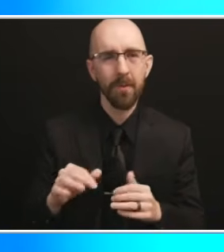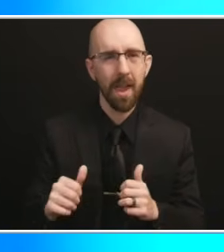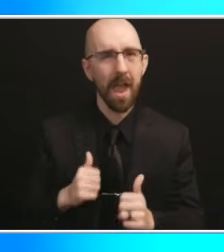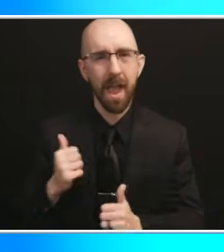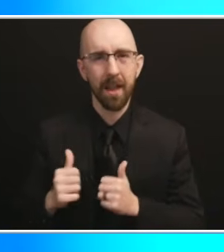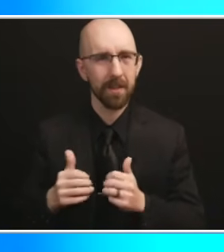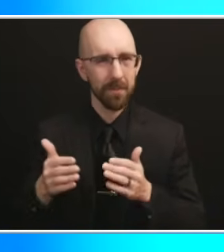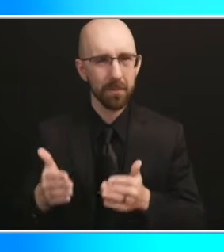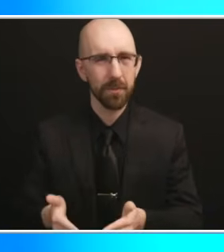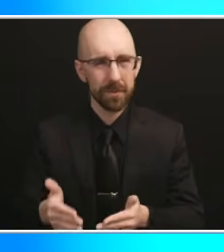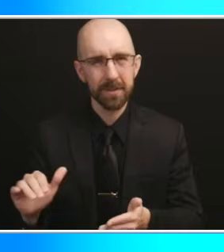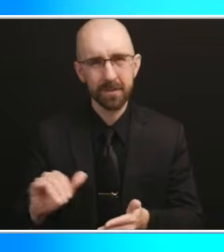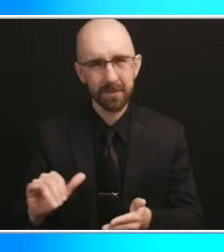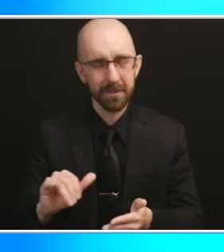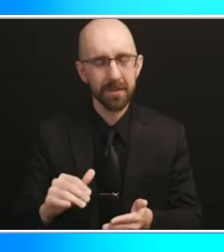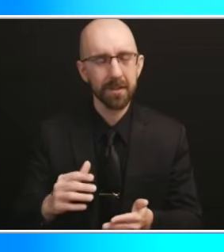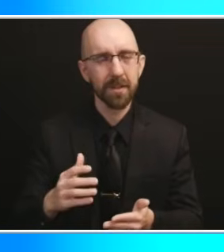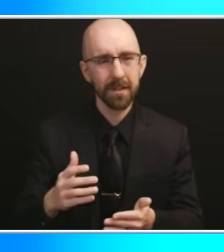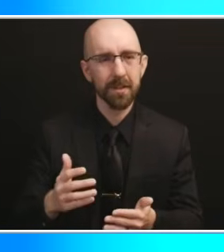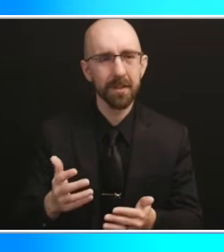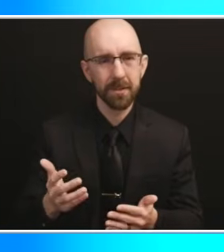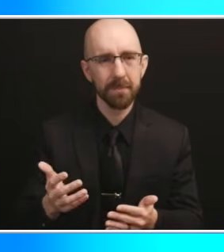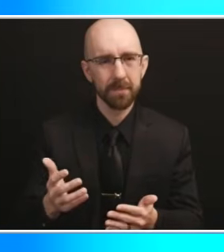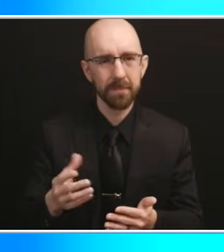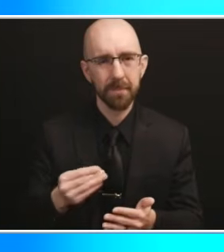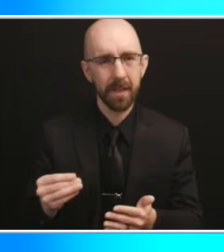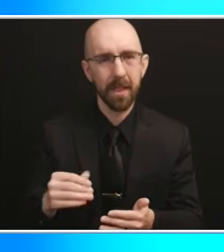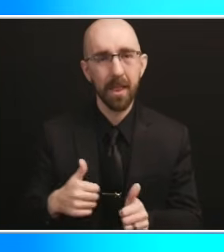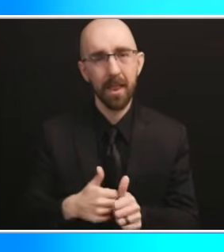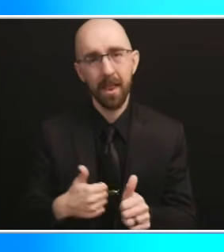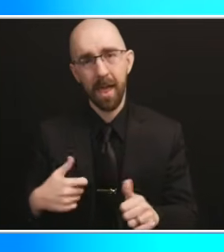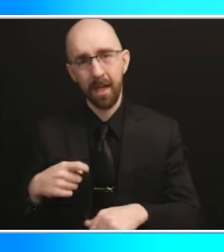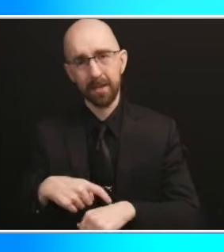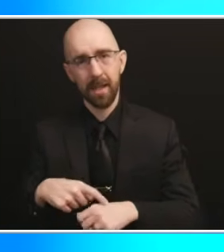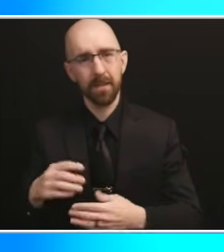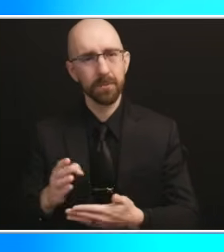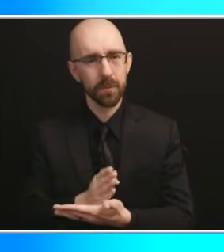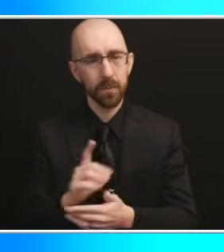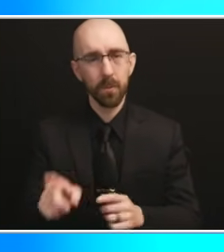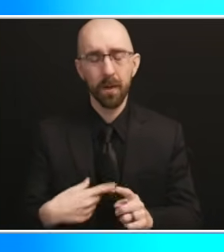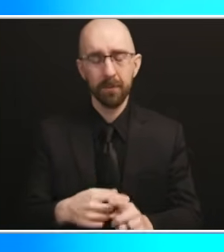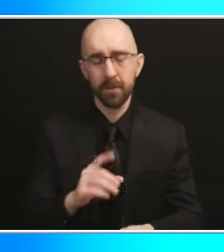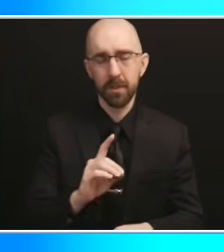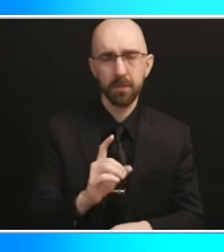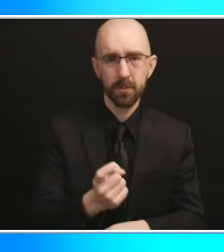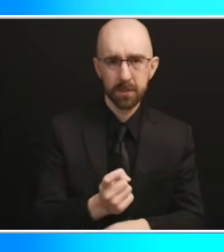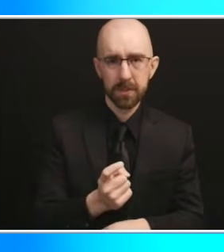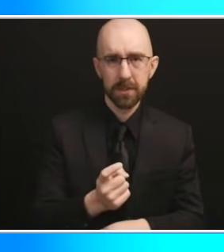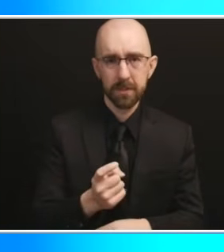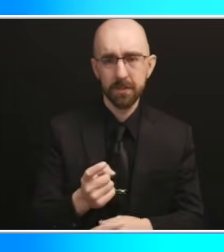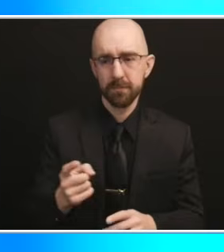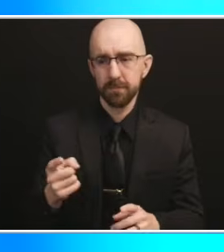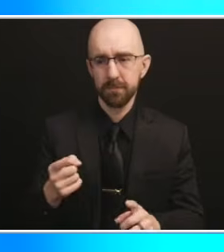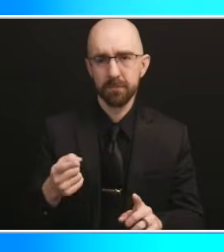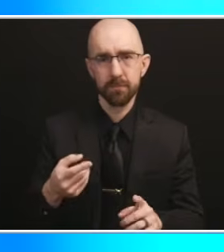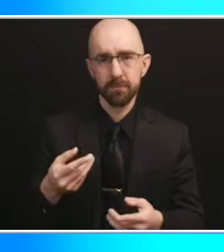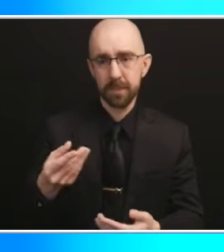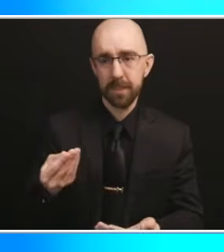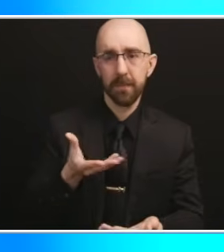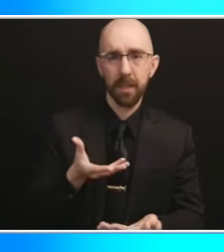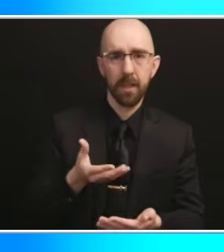and the lag time between when the diagnosis came about and to